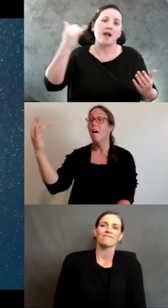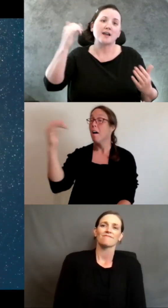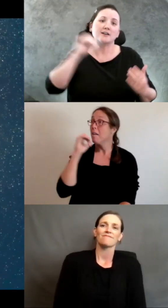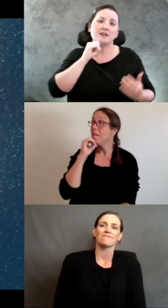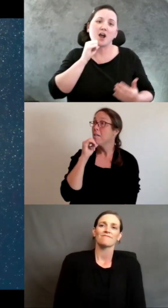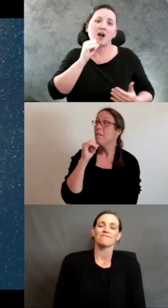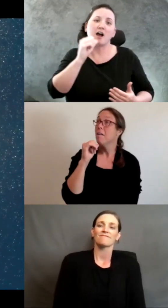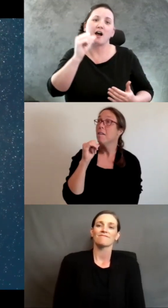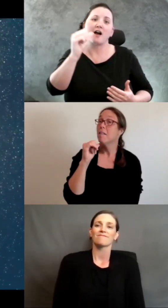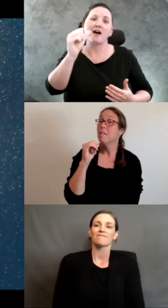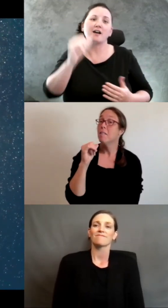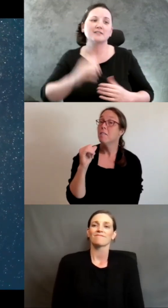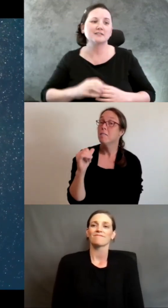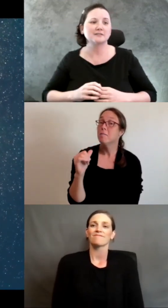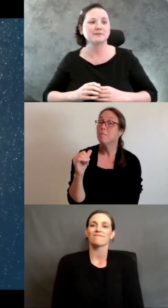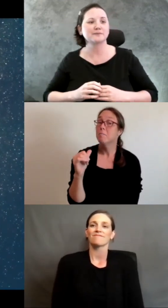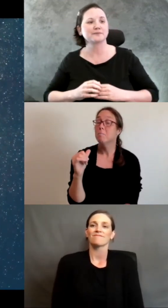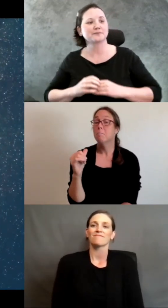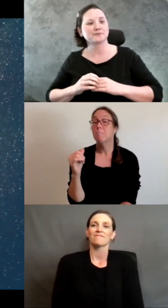why not